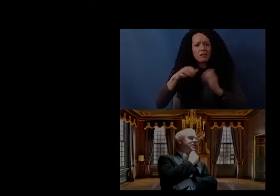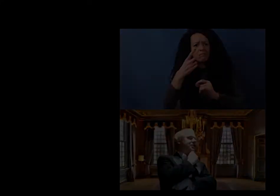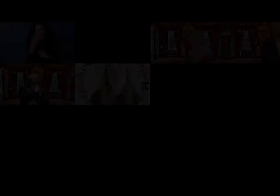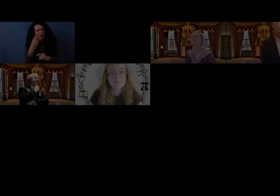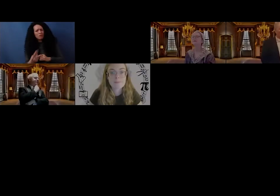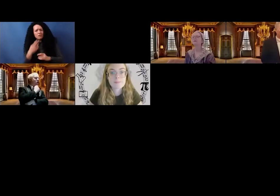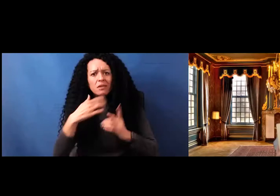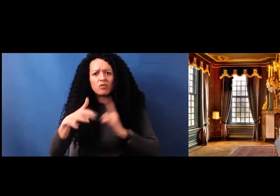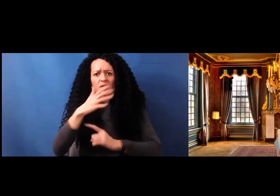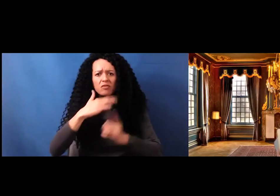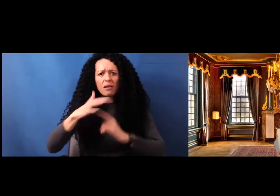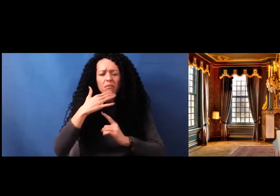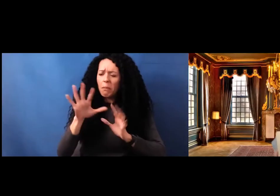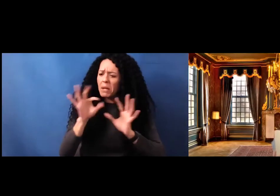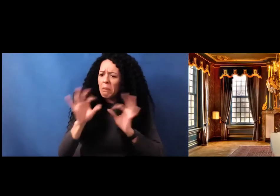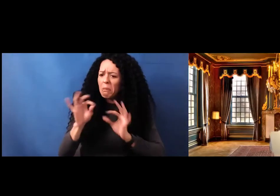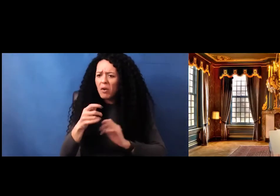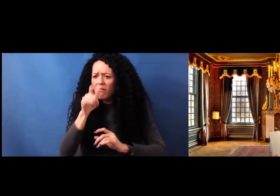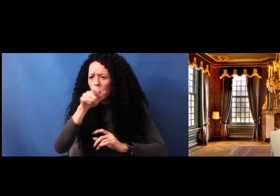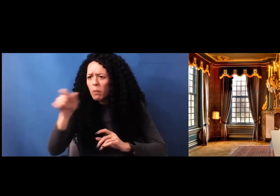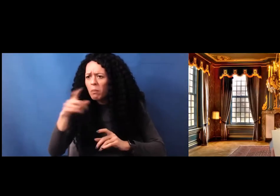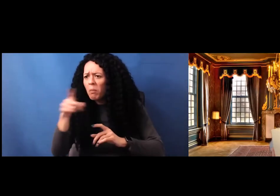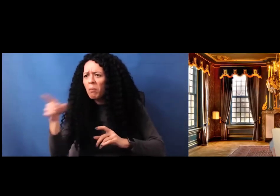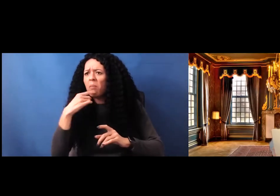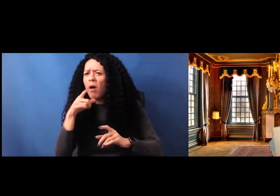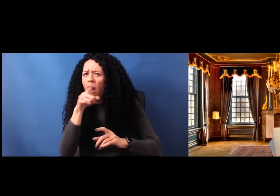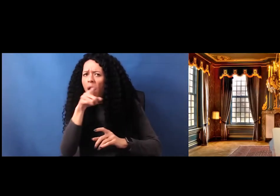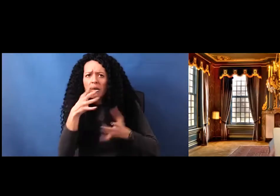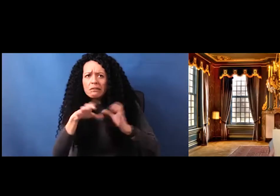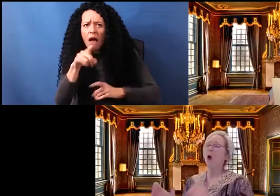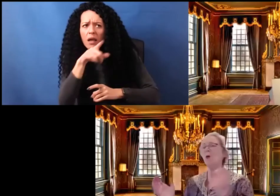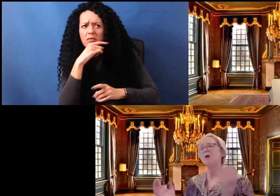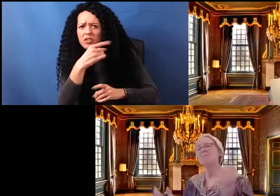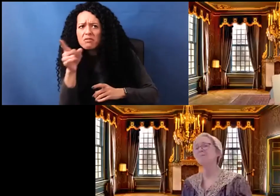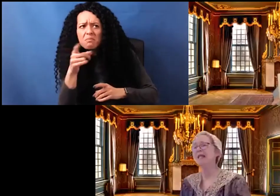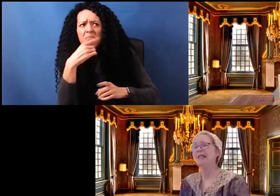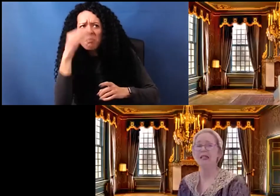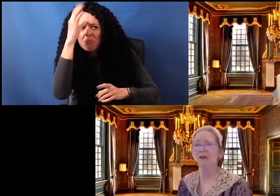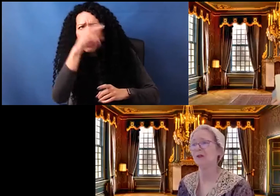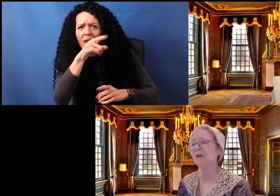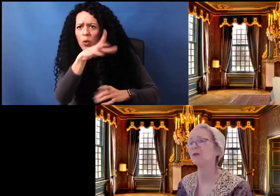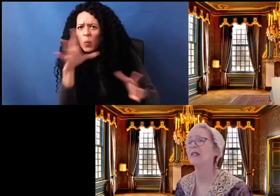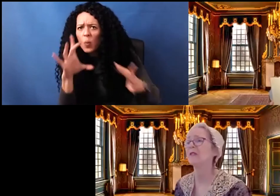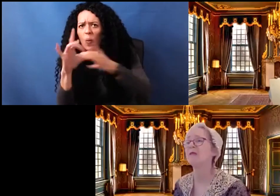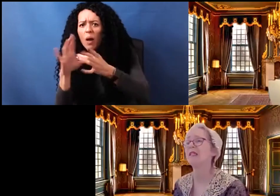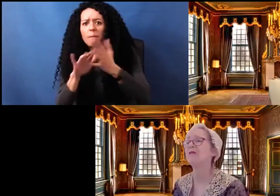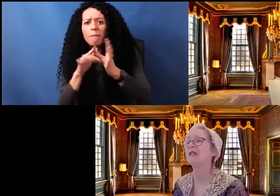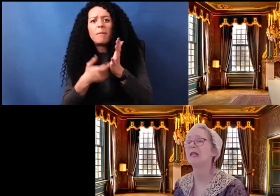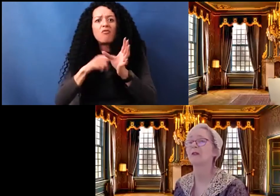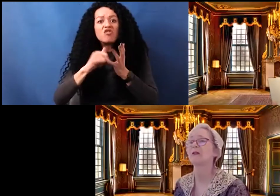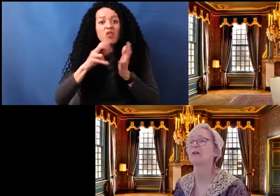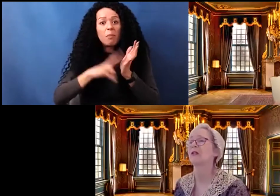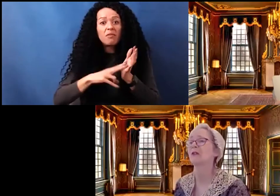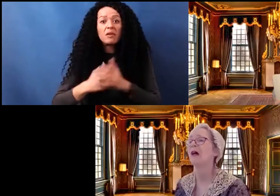artistic society a few of those with the closest connections to Mary Somerville. Oh, many instances might be given